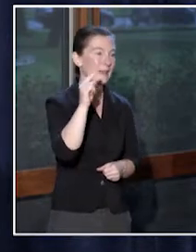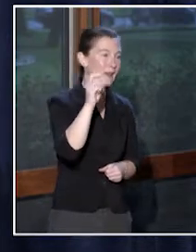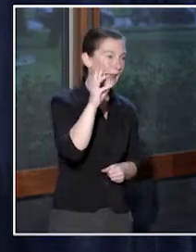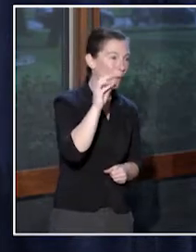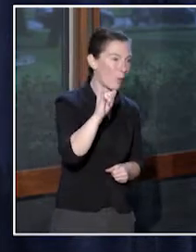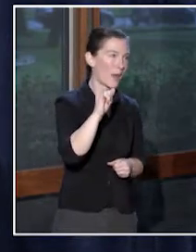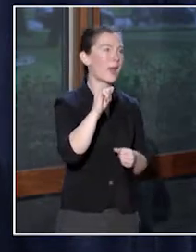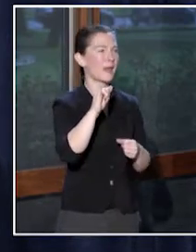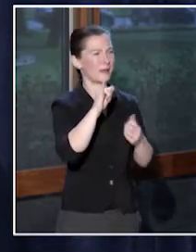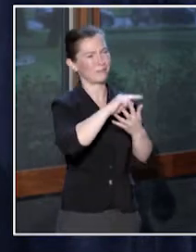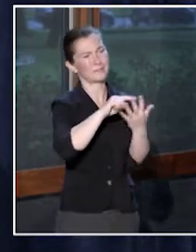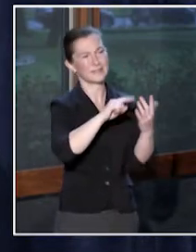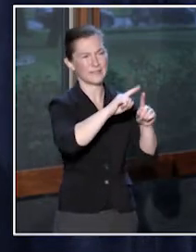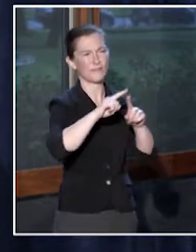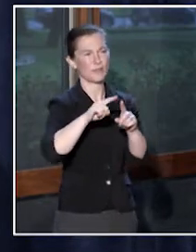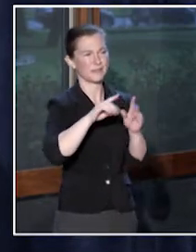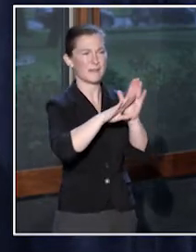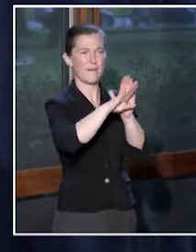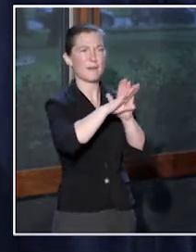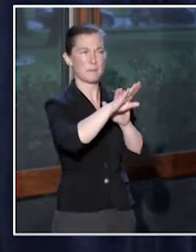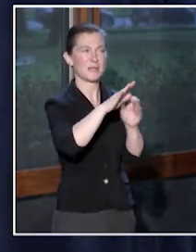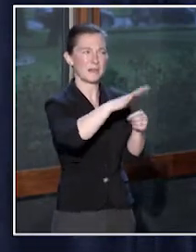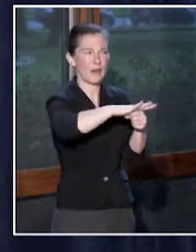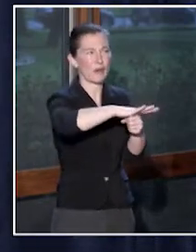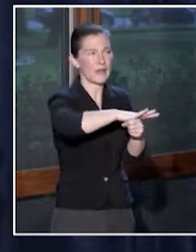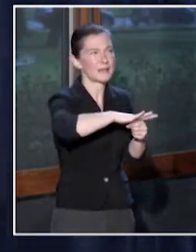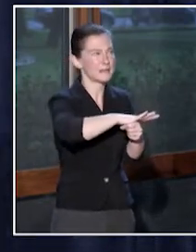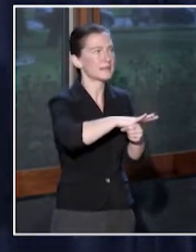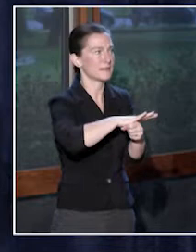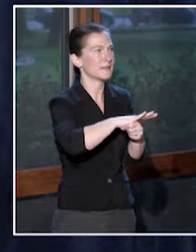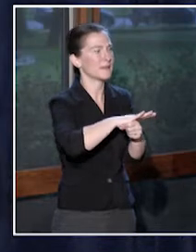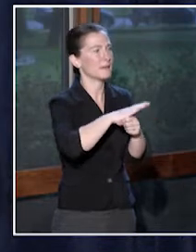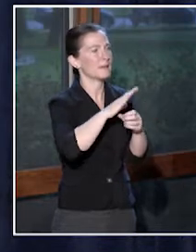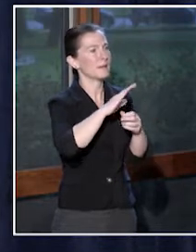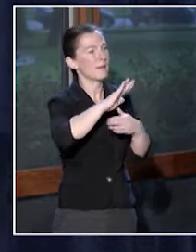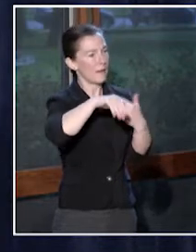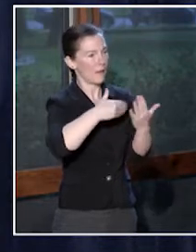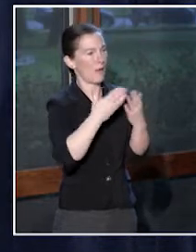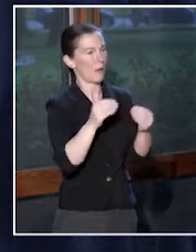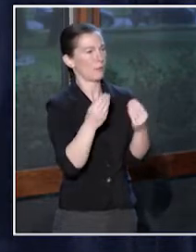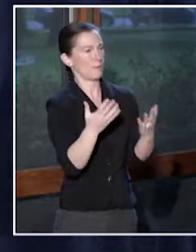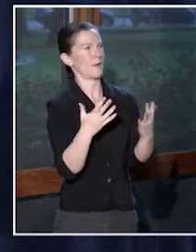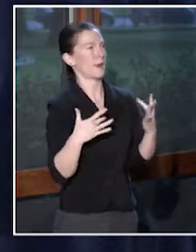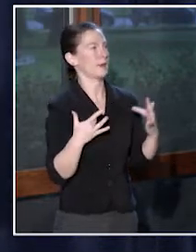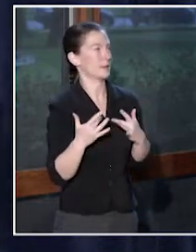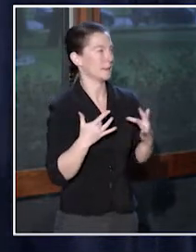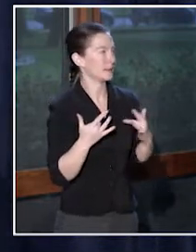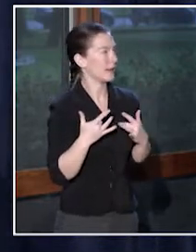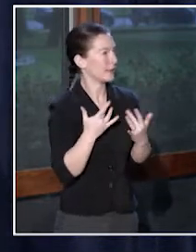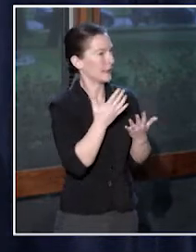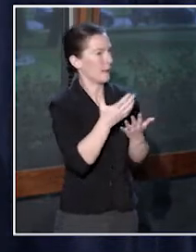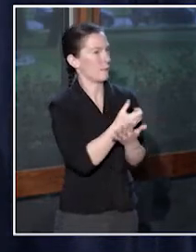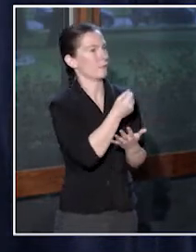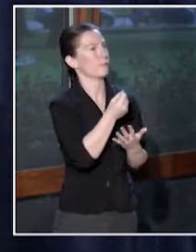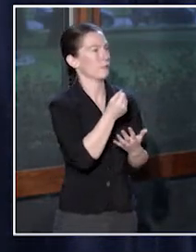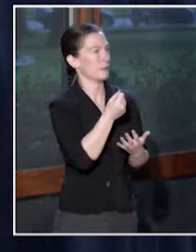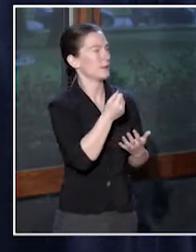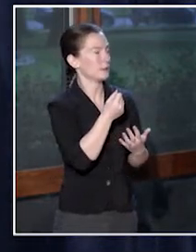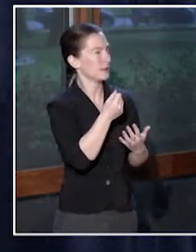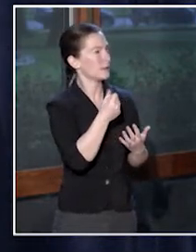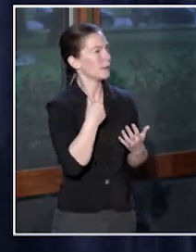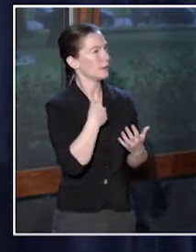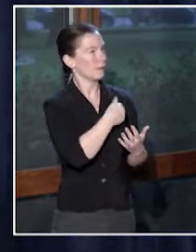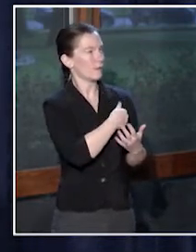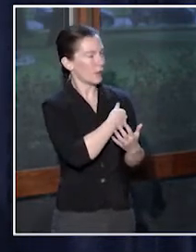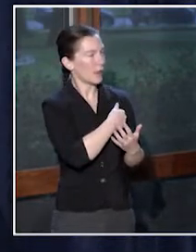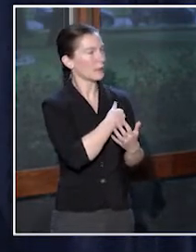east, and many, many other development opportunities. And they all provide really exciting chances for us to catalyze housing